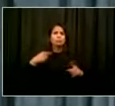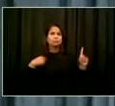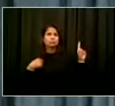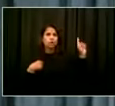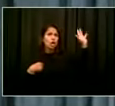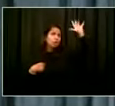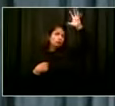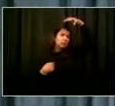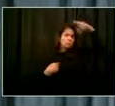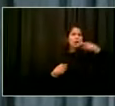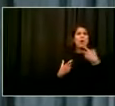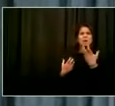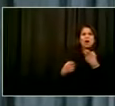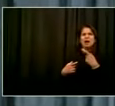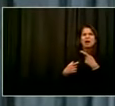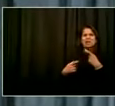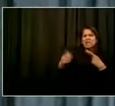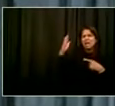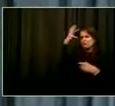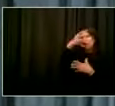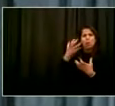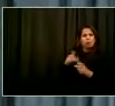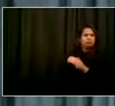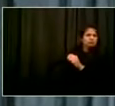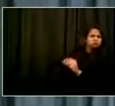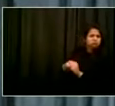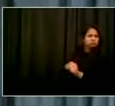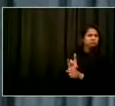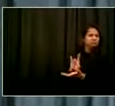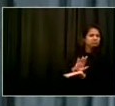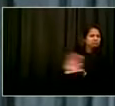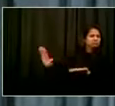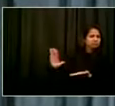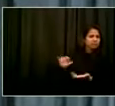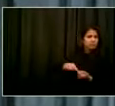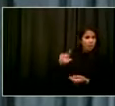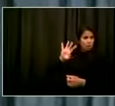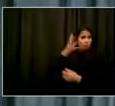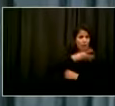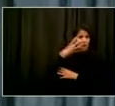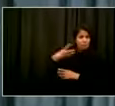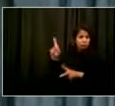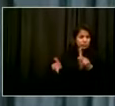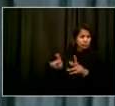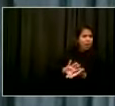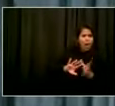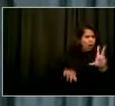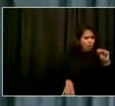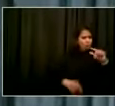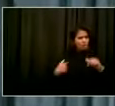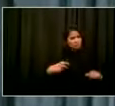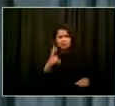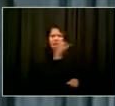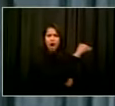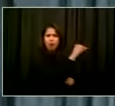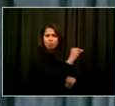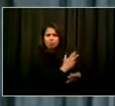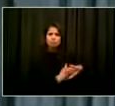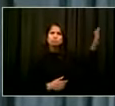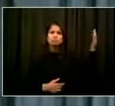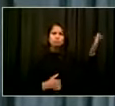need to still remain vigilant. But in closing, this campaign really proves that through the right and smart investment